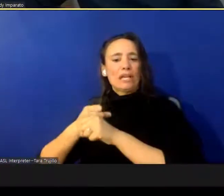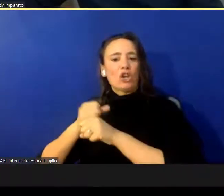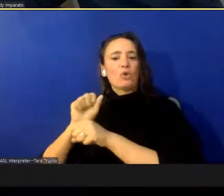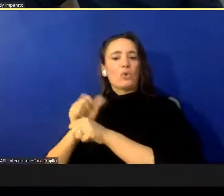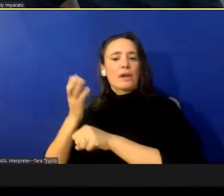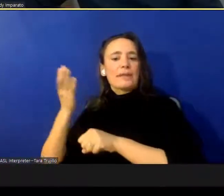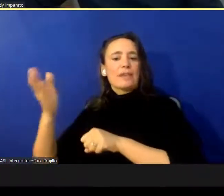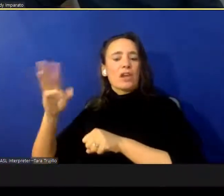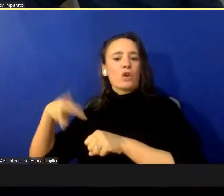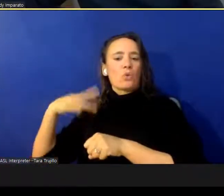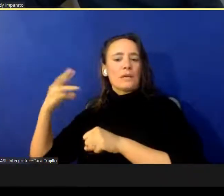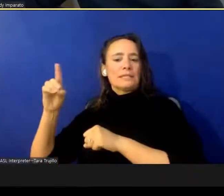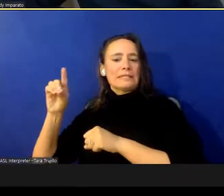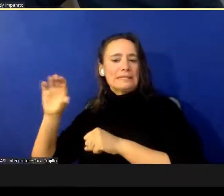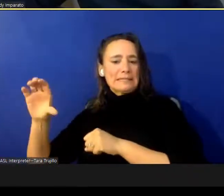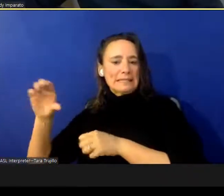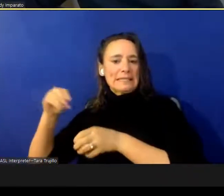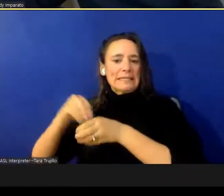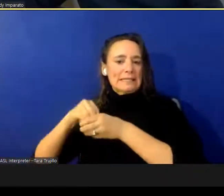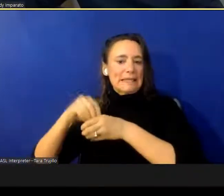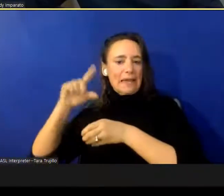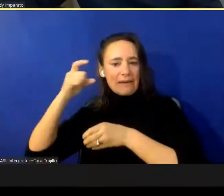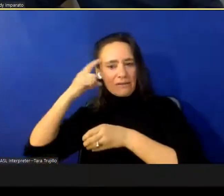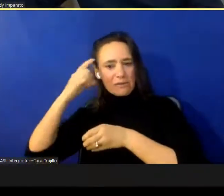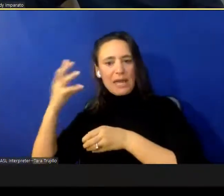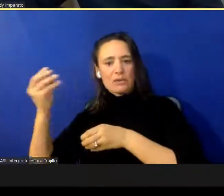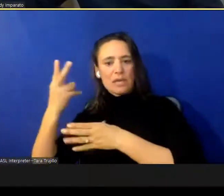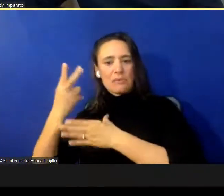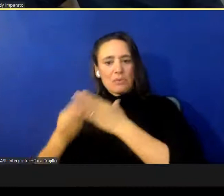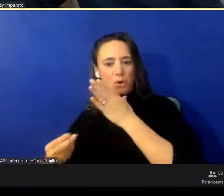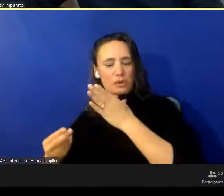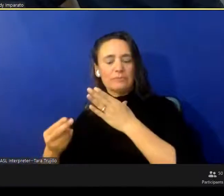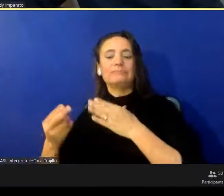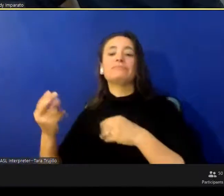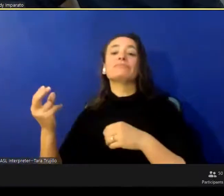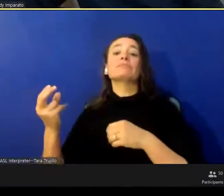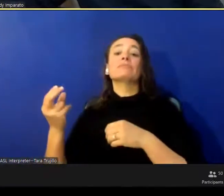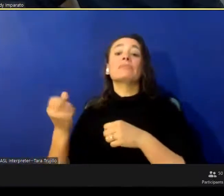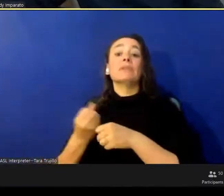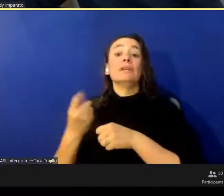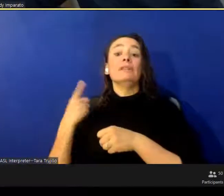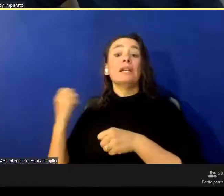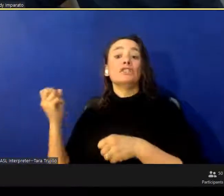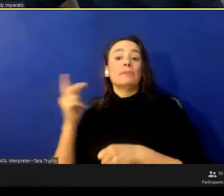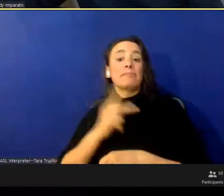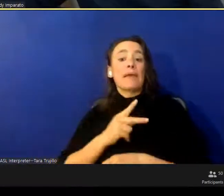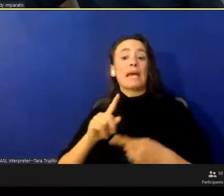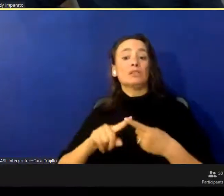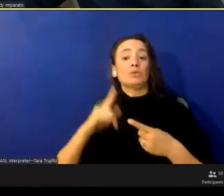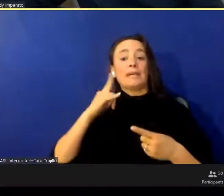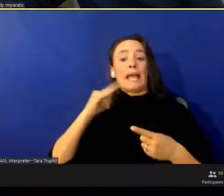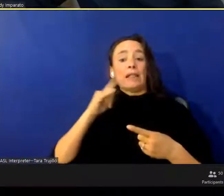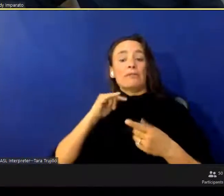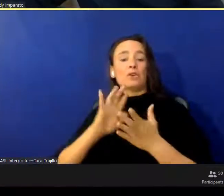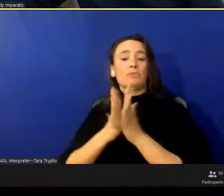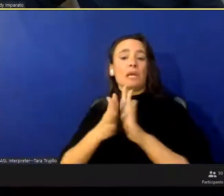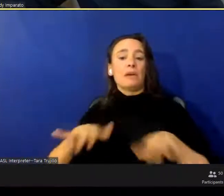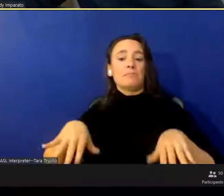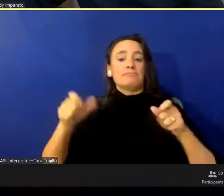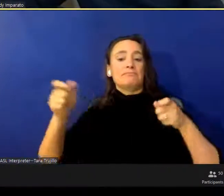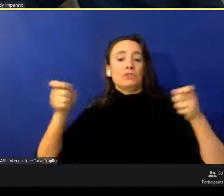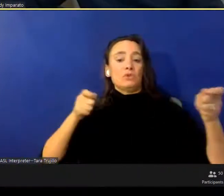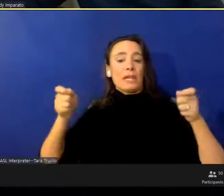outside government, and then came back to my home state of California last January to become the executive director at Disability